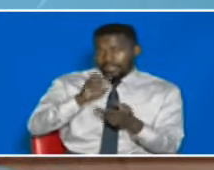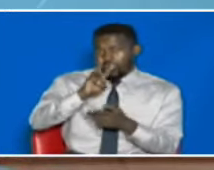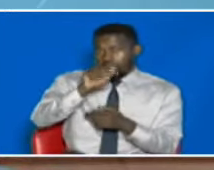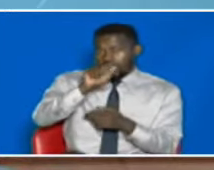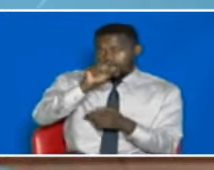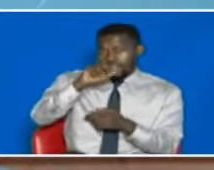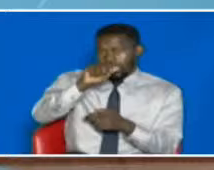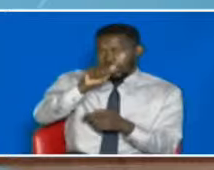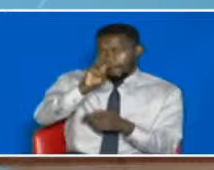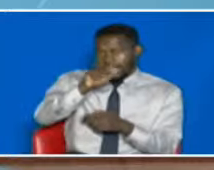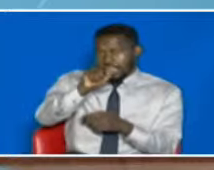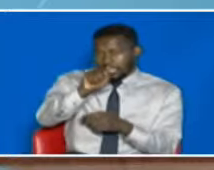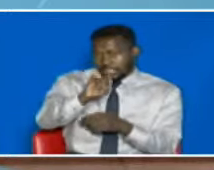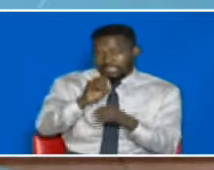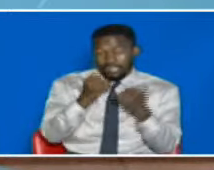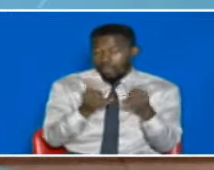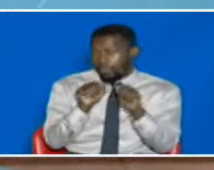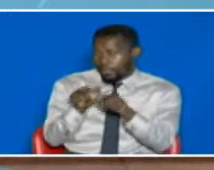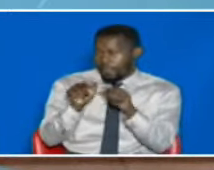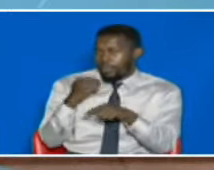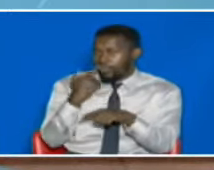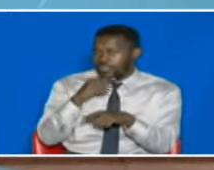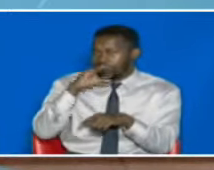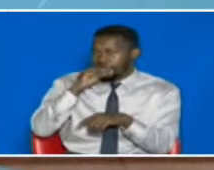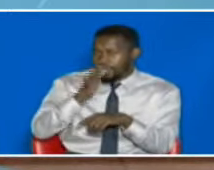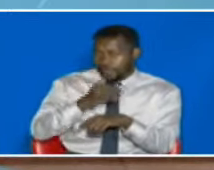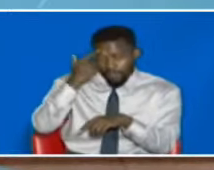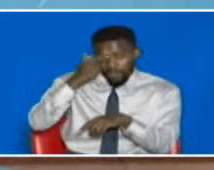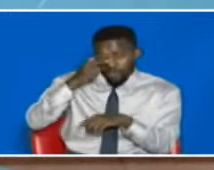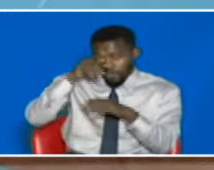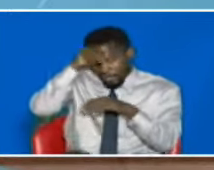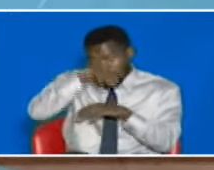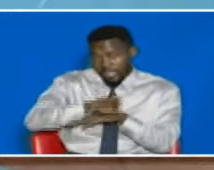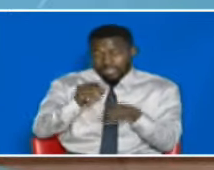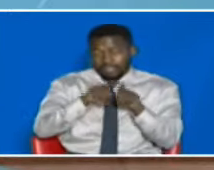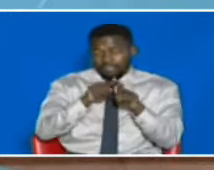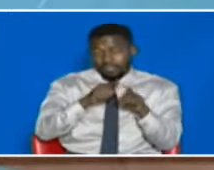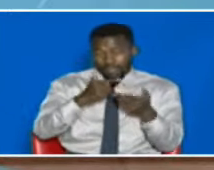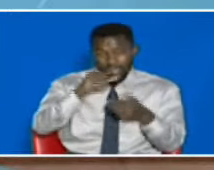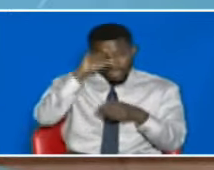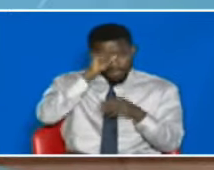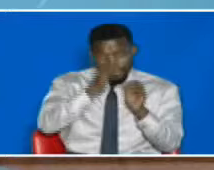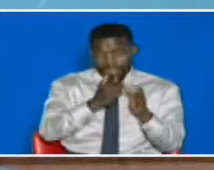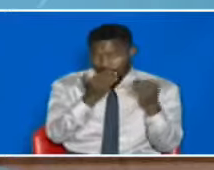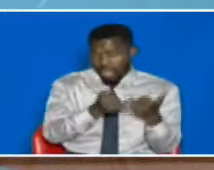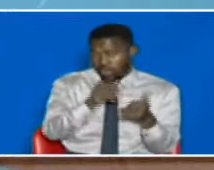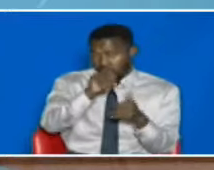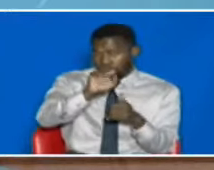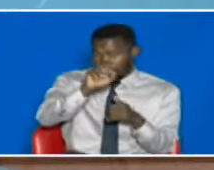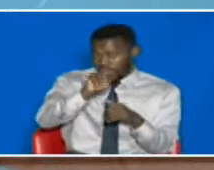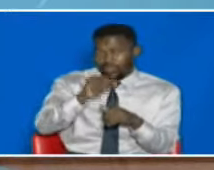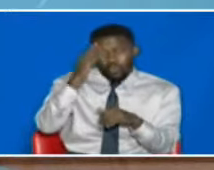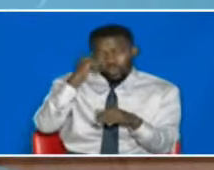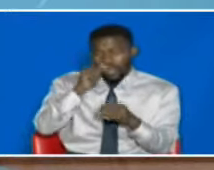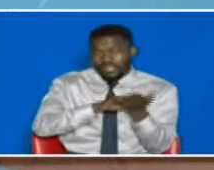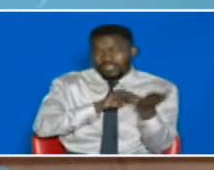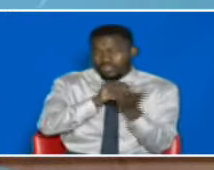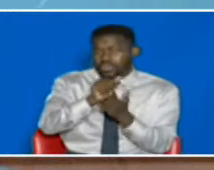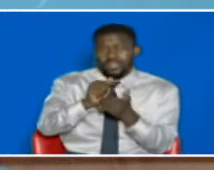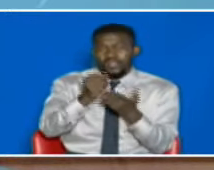the former Speaker of the National Assembly and the current Governor Ken Lusaka following the demolition of a multi-million